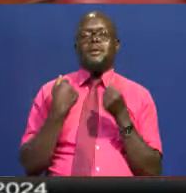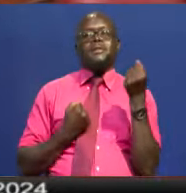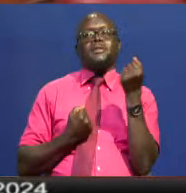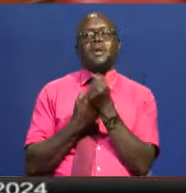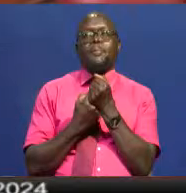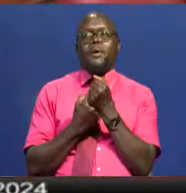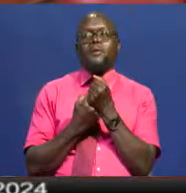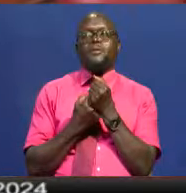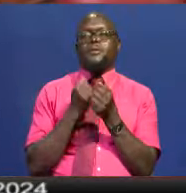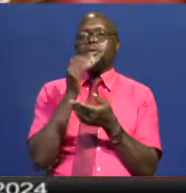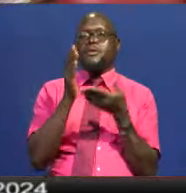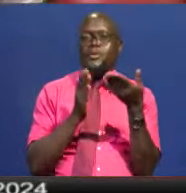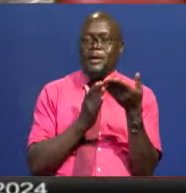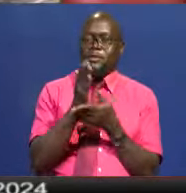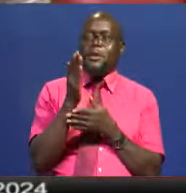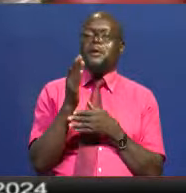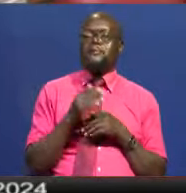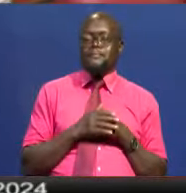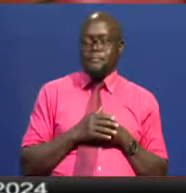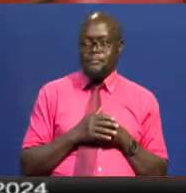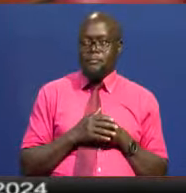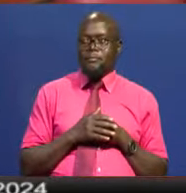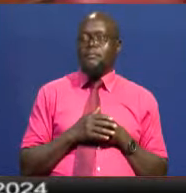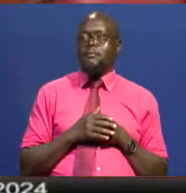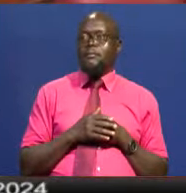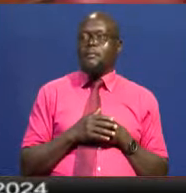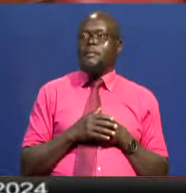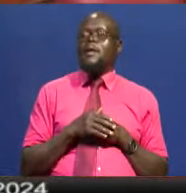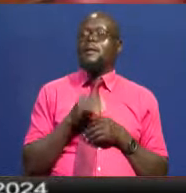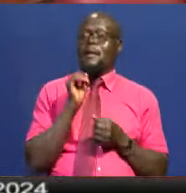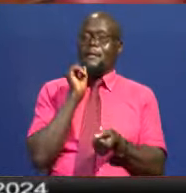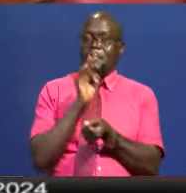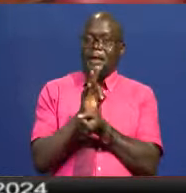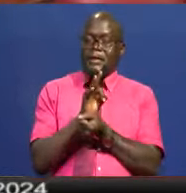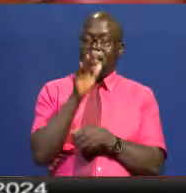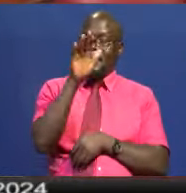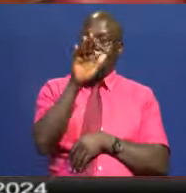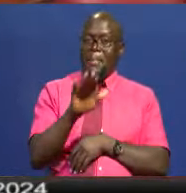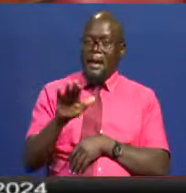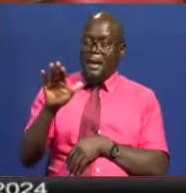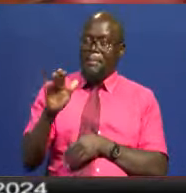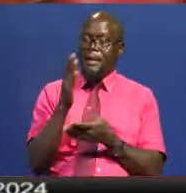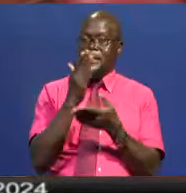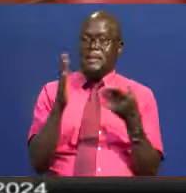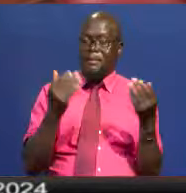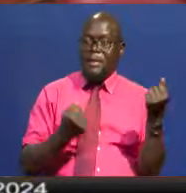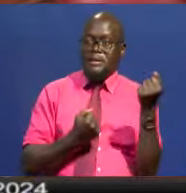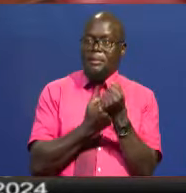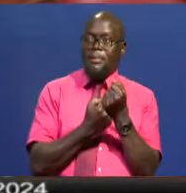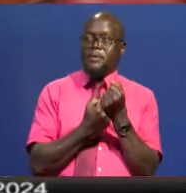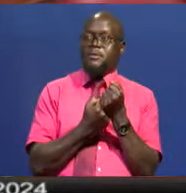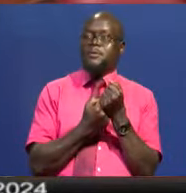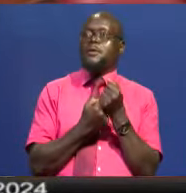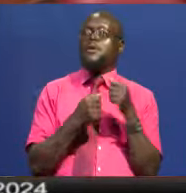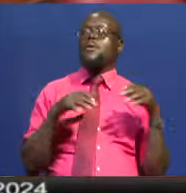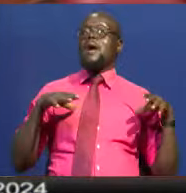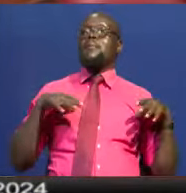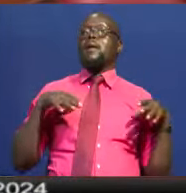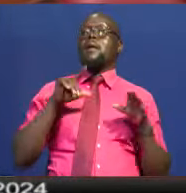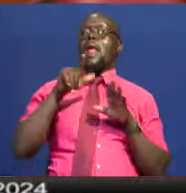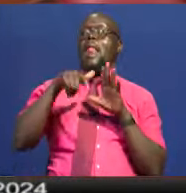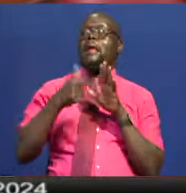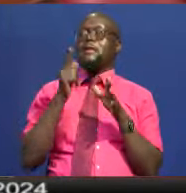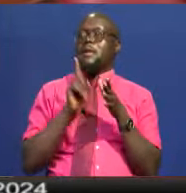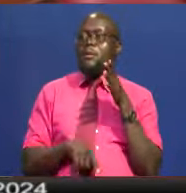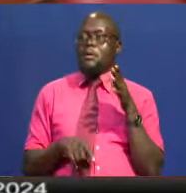support to ensure that at least within the 13th Parliament, some of the things we support, we can be proud later on and say